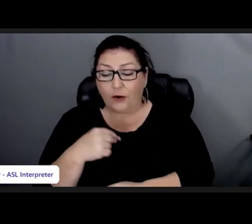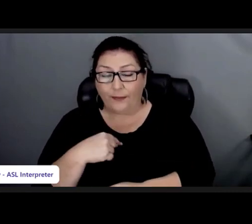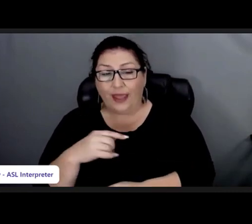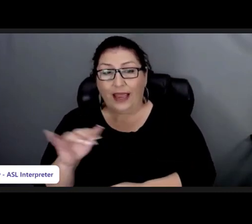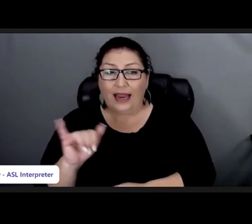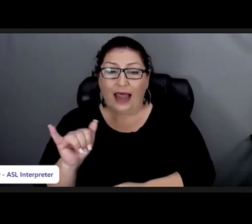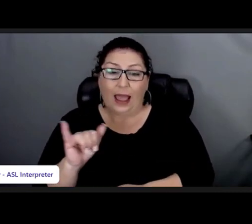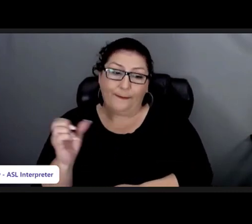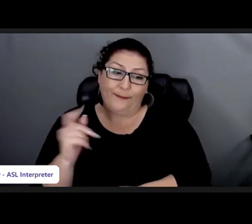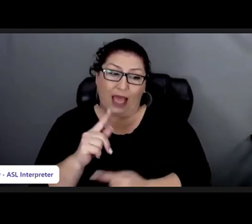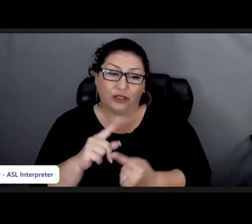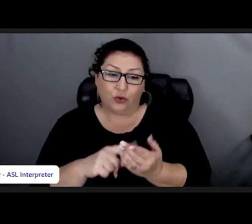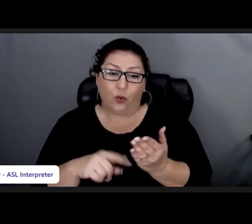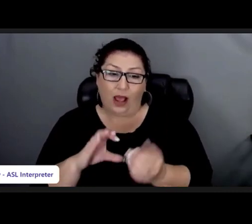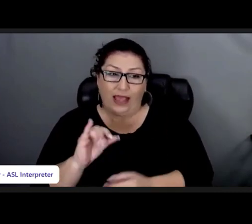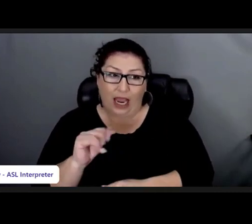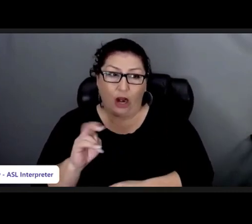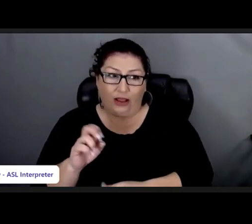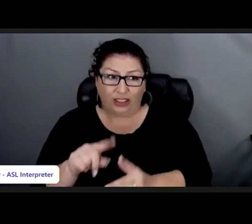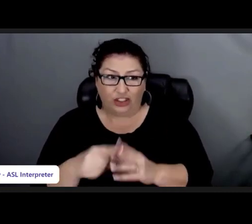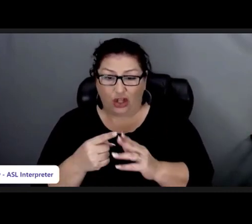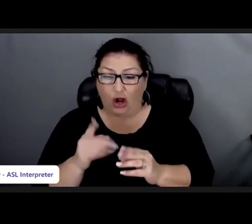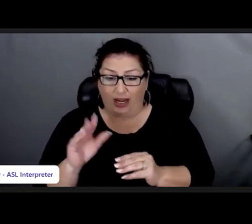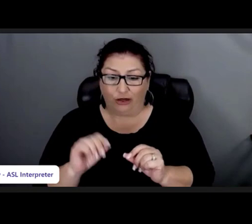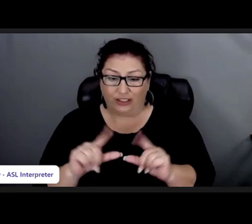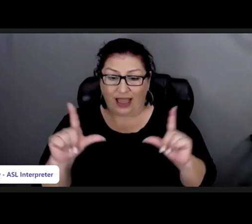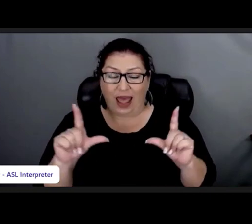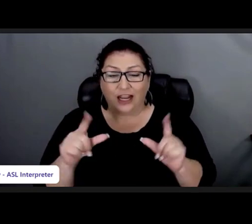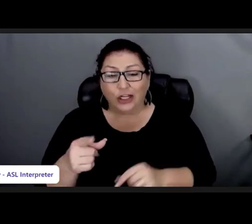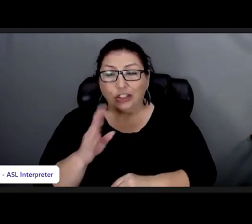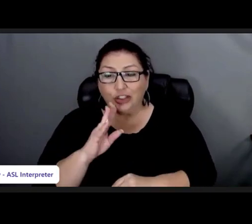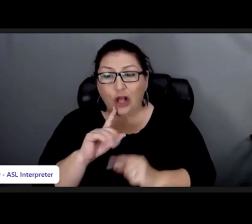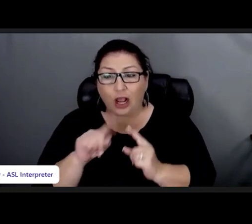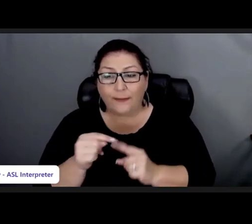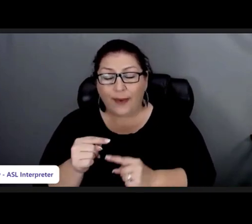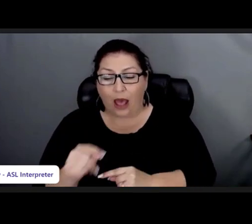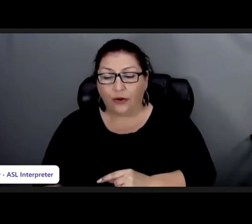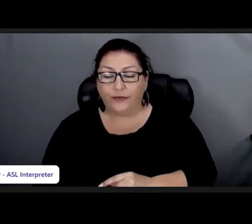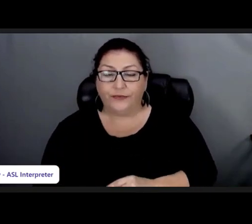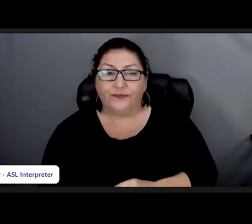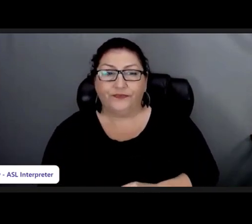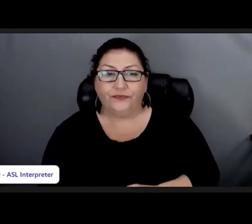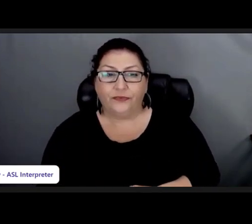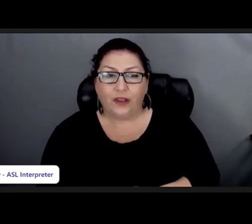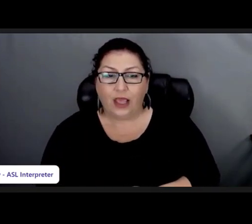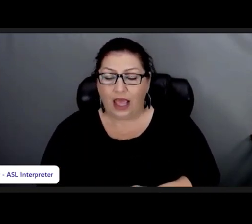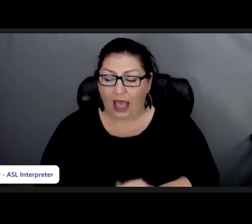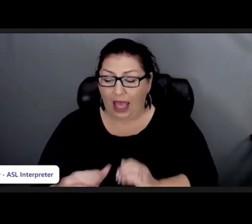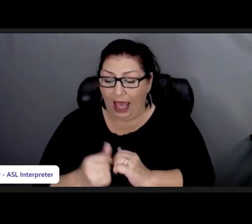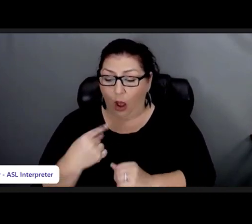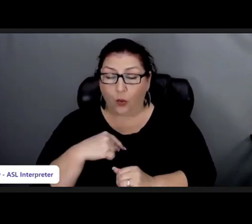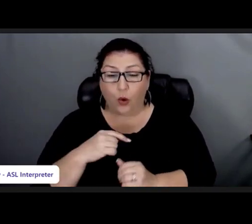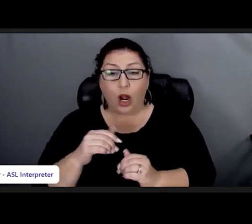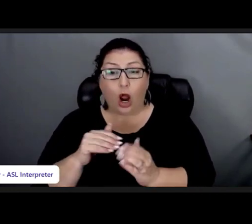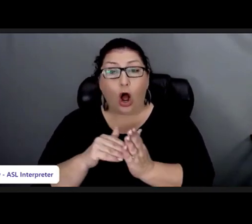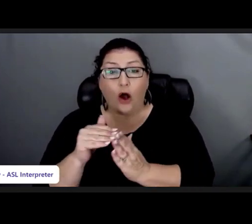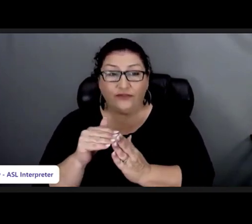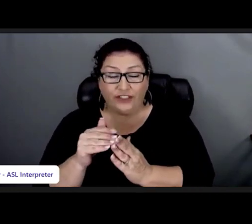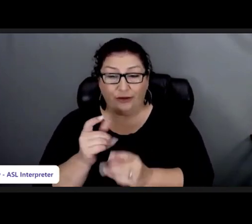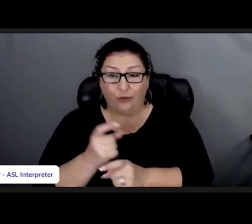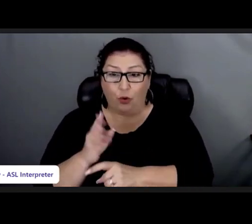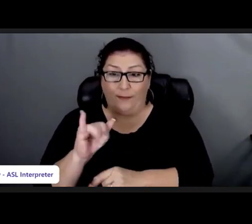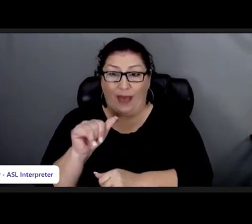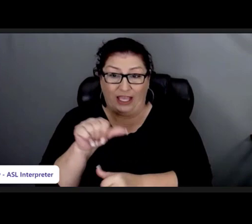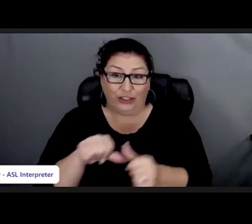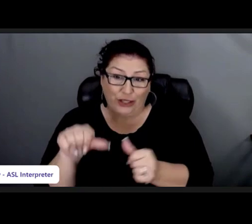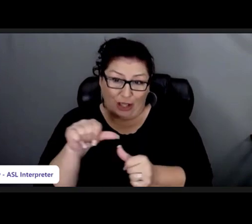to Carolyn's starting slide, where she was speaking about how we're often undone by each other. So I think this